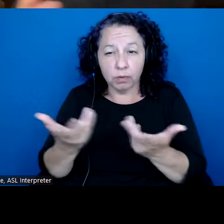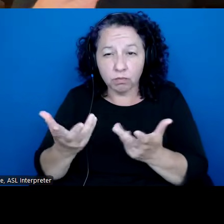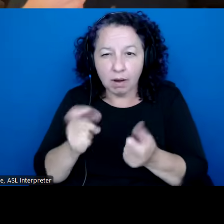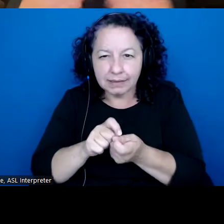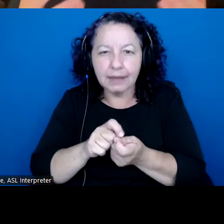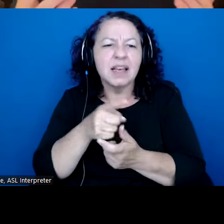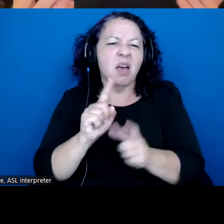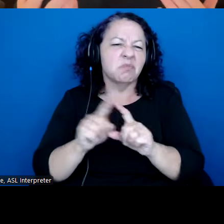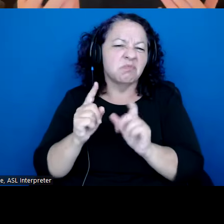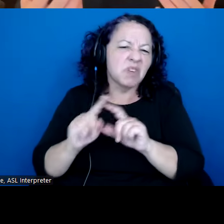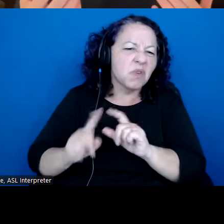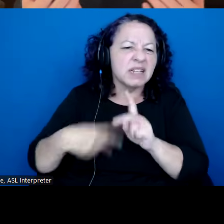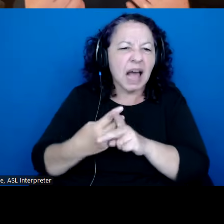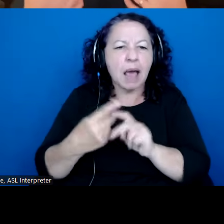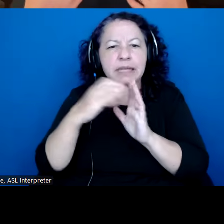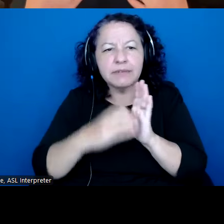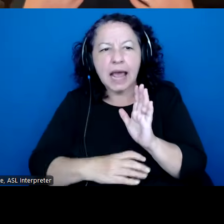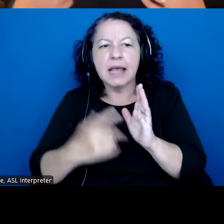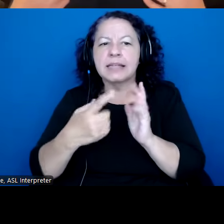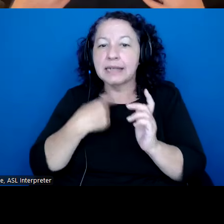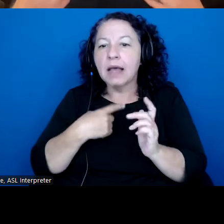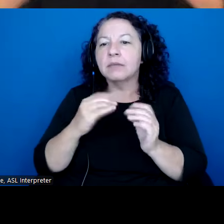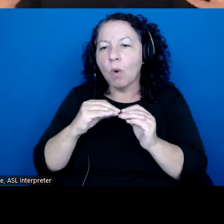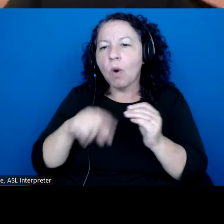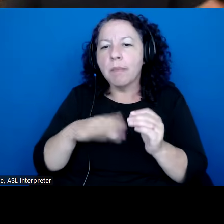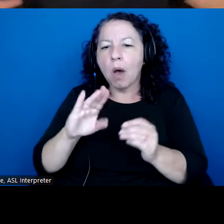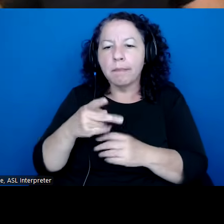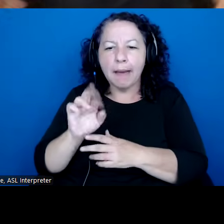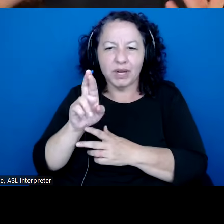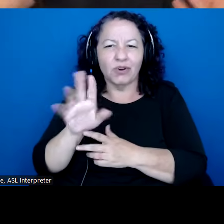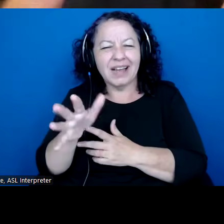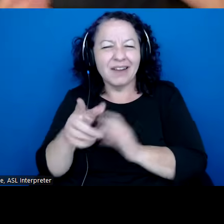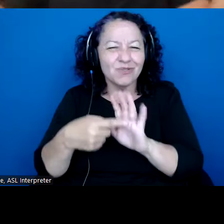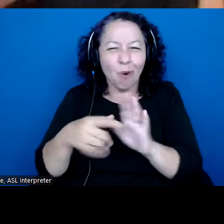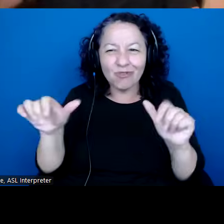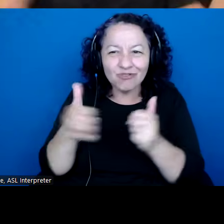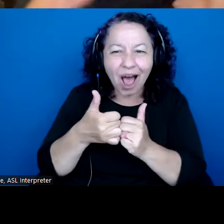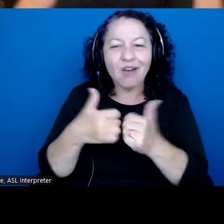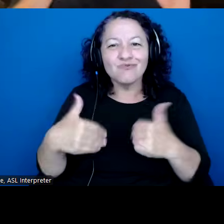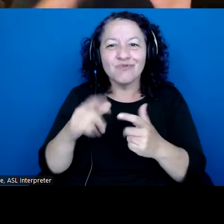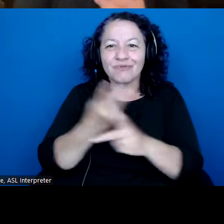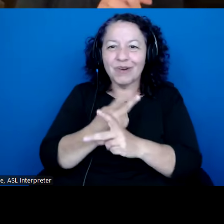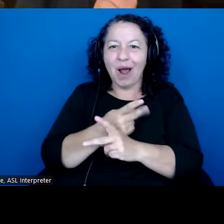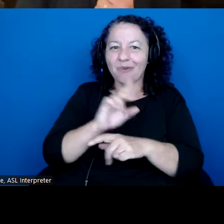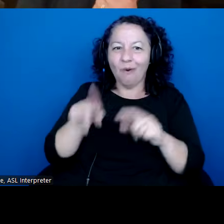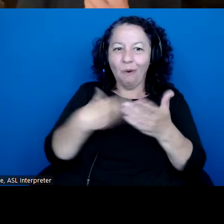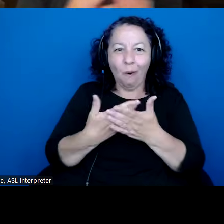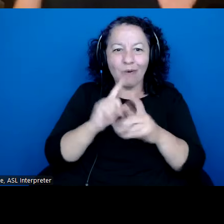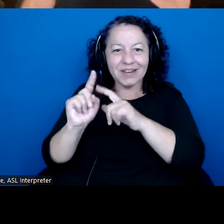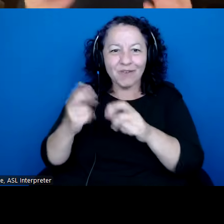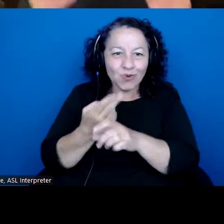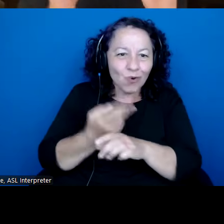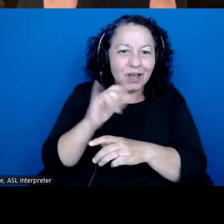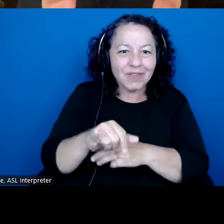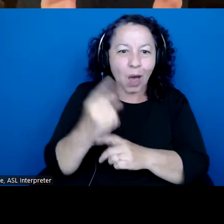texts that we have to tell us about Bapir. And to illustrate kind of the challenge of triangulating on all these different uses of the term